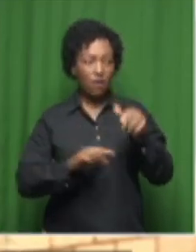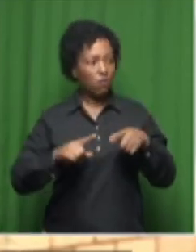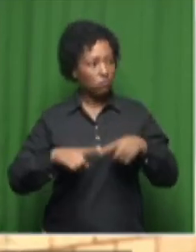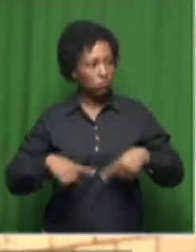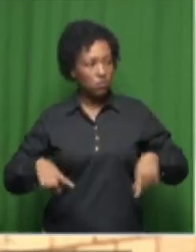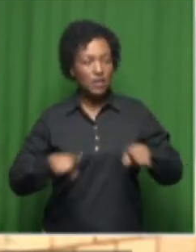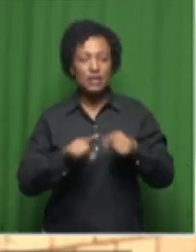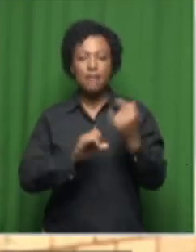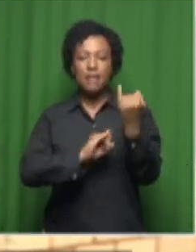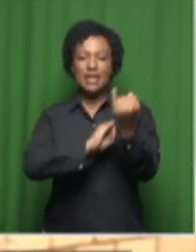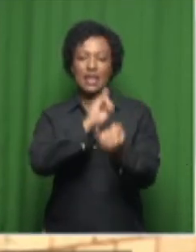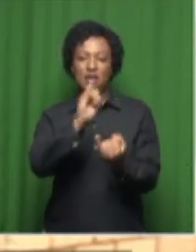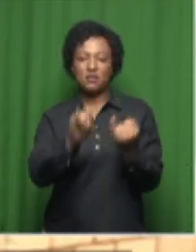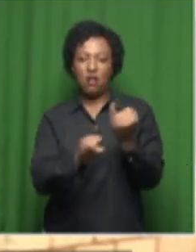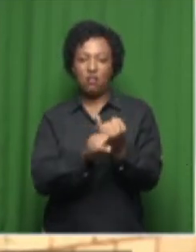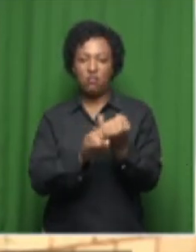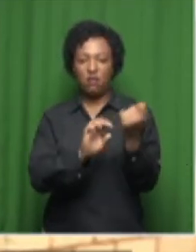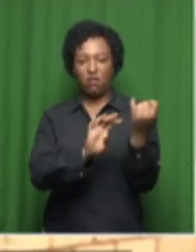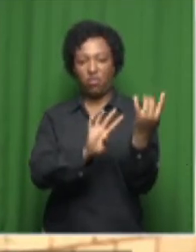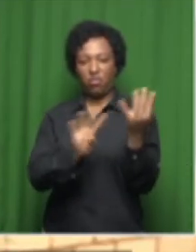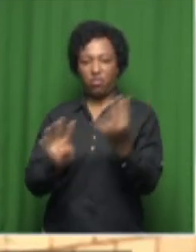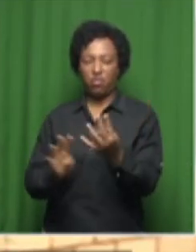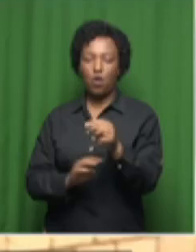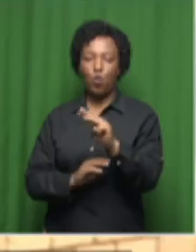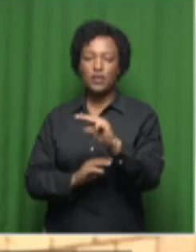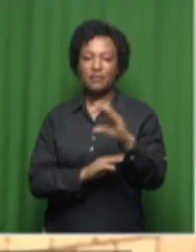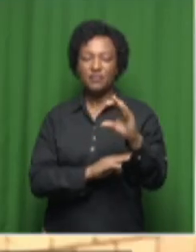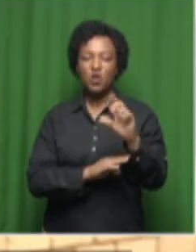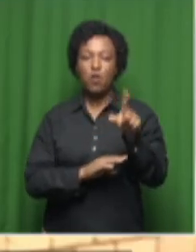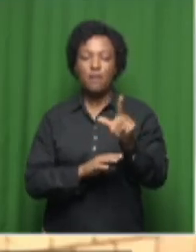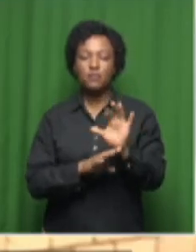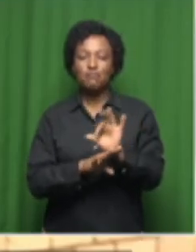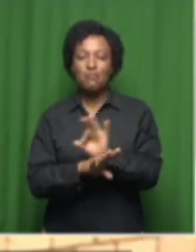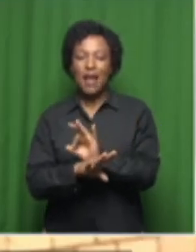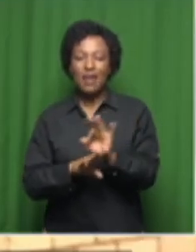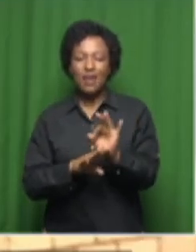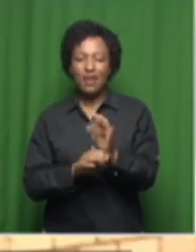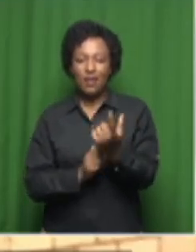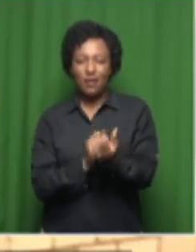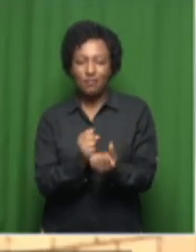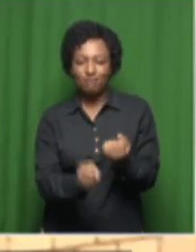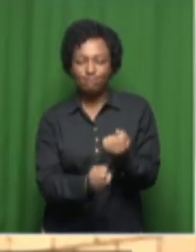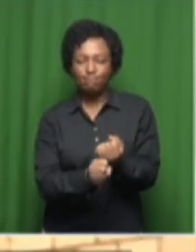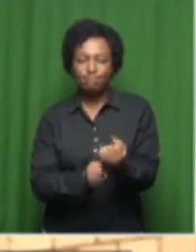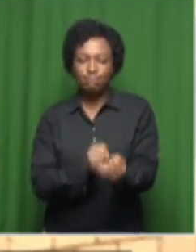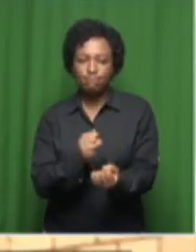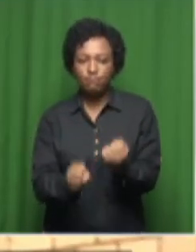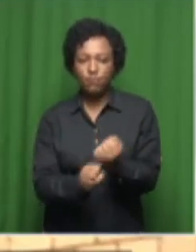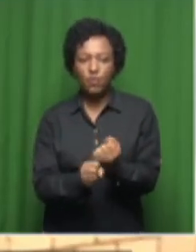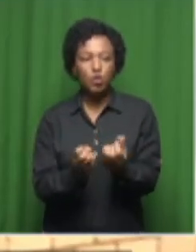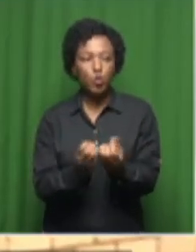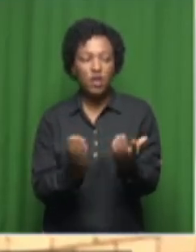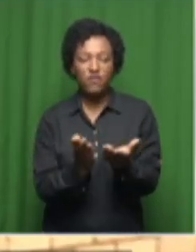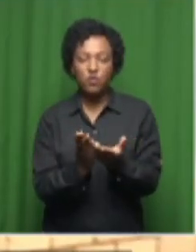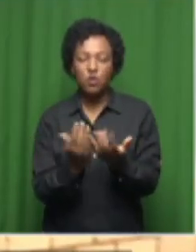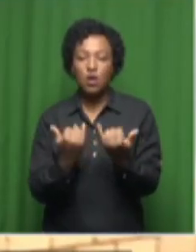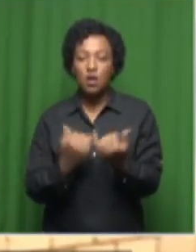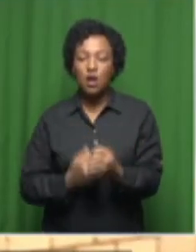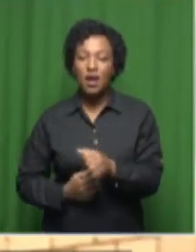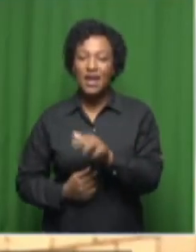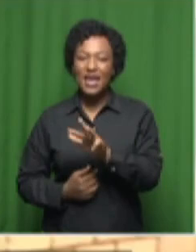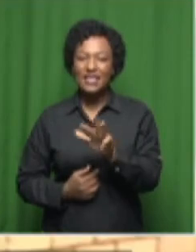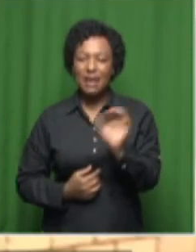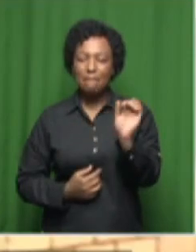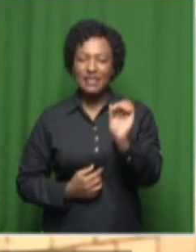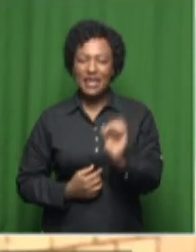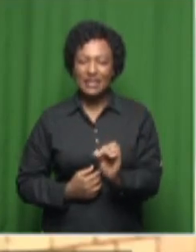abroad into the Western Cape. So new plans have to be made every year for placements. At this point, we're standing at 99%